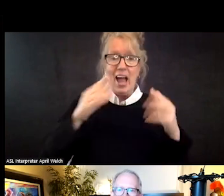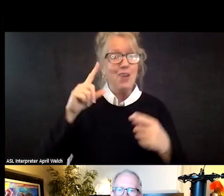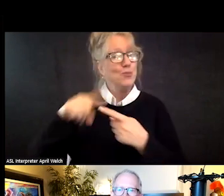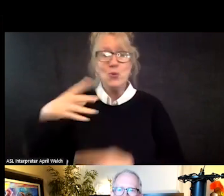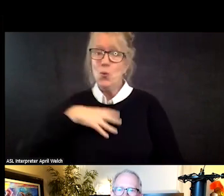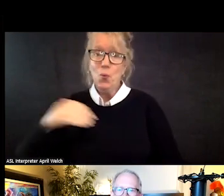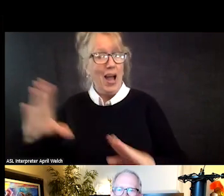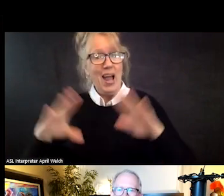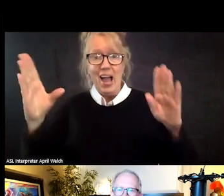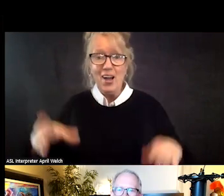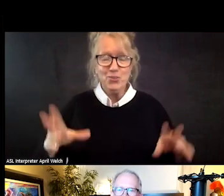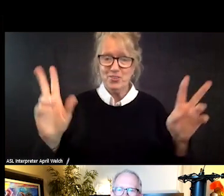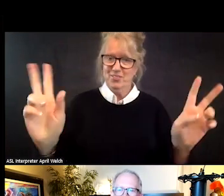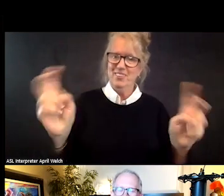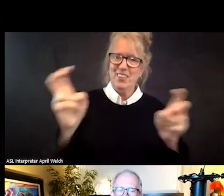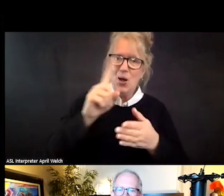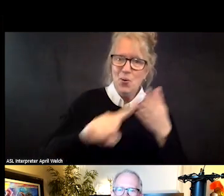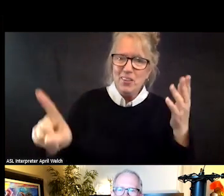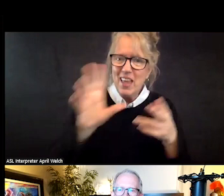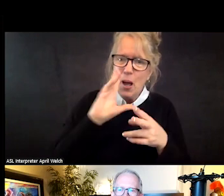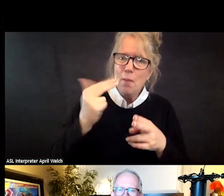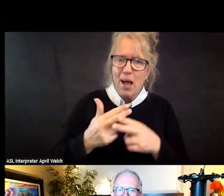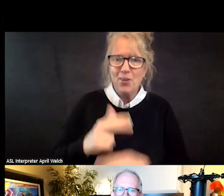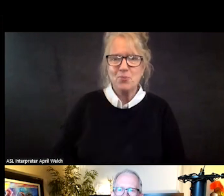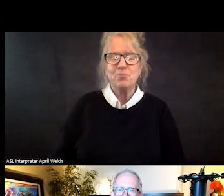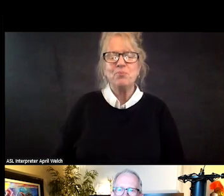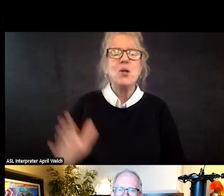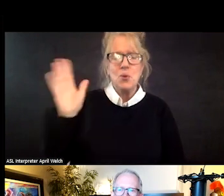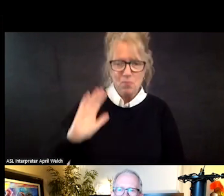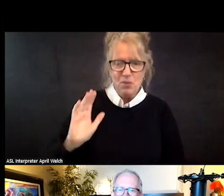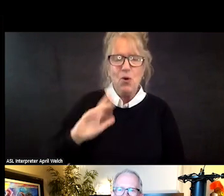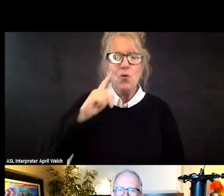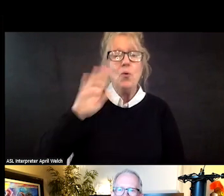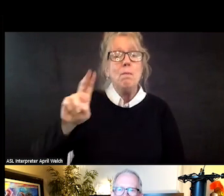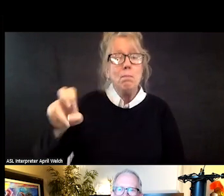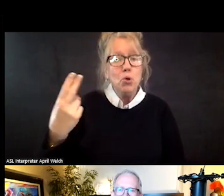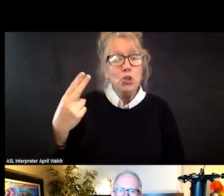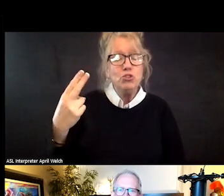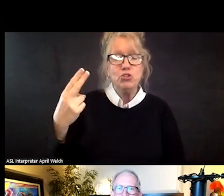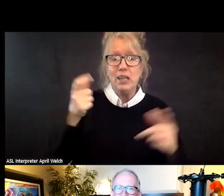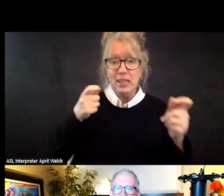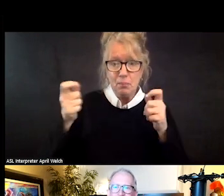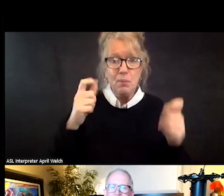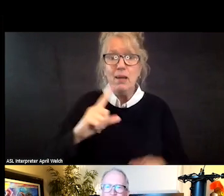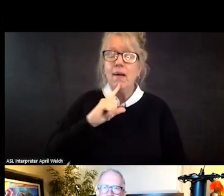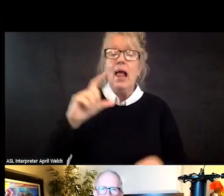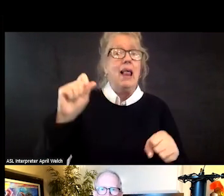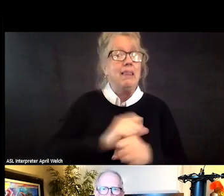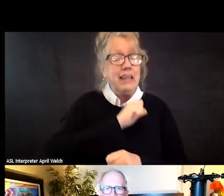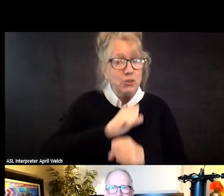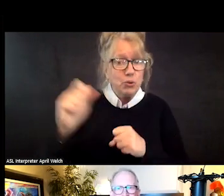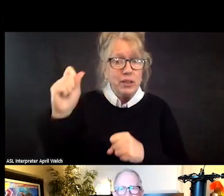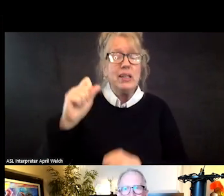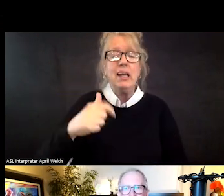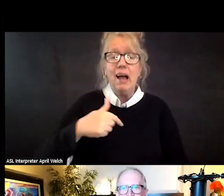that title all about? Well, it really started when we were doing work with the Bush administration back in the day. And literally, I would